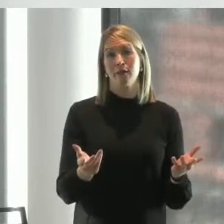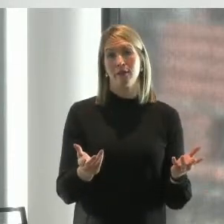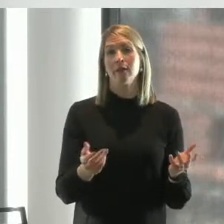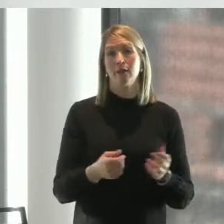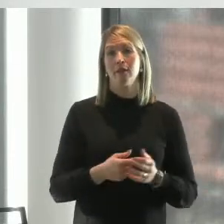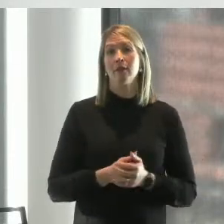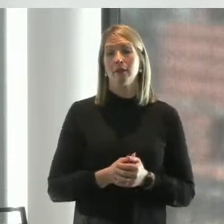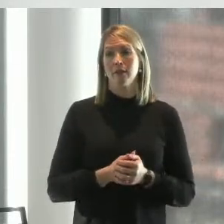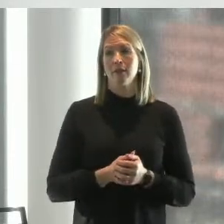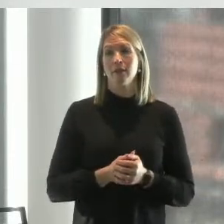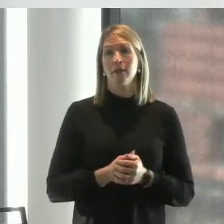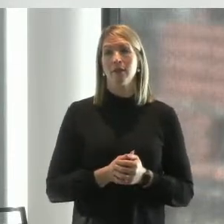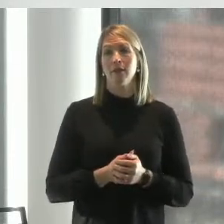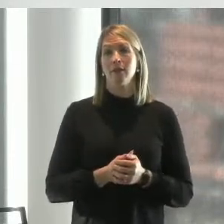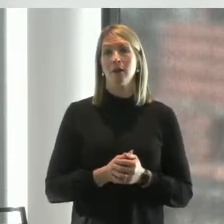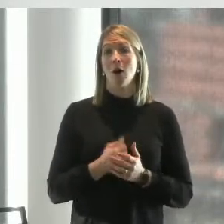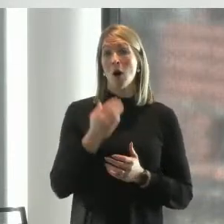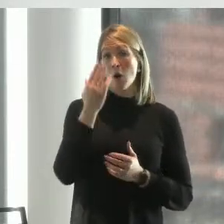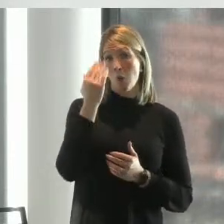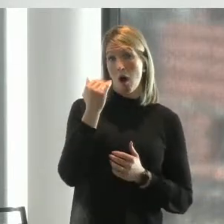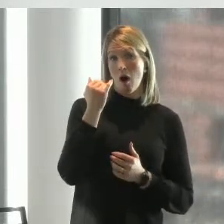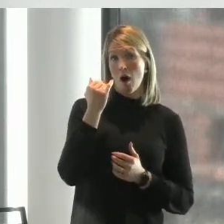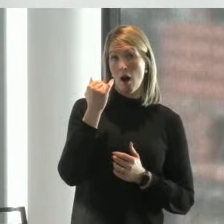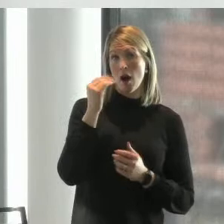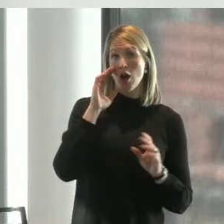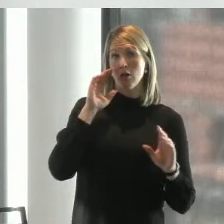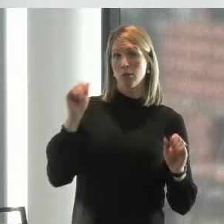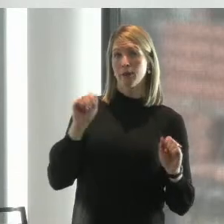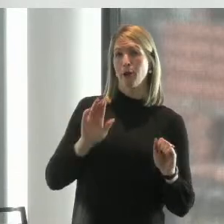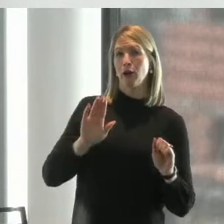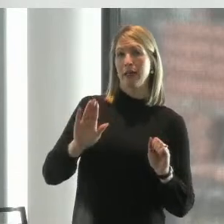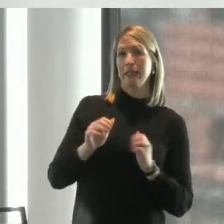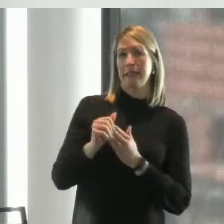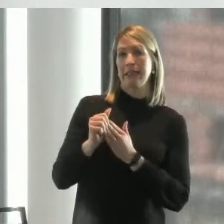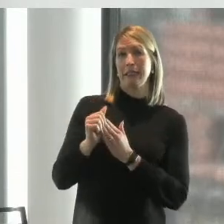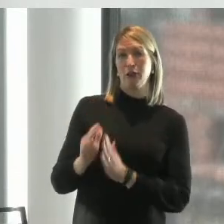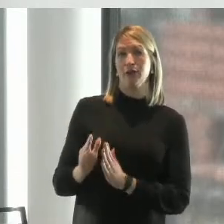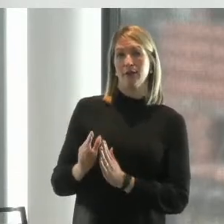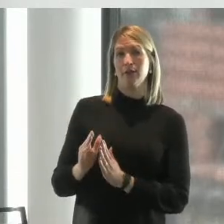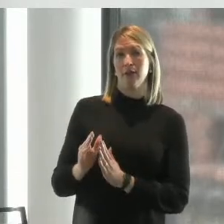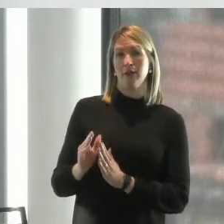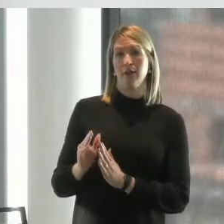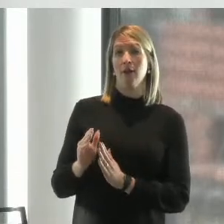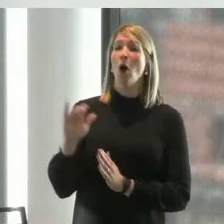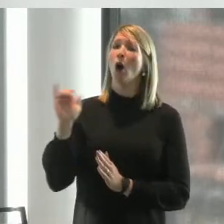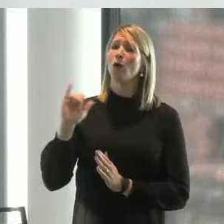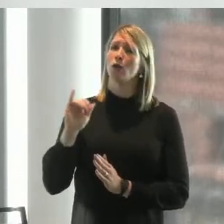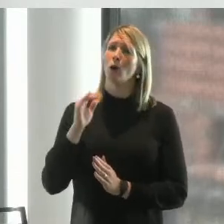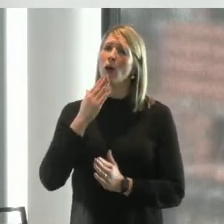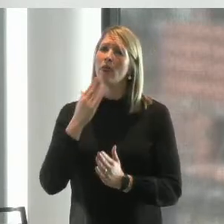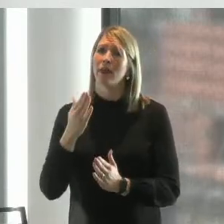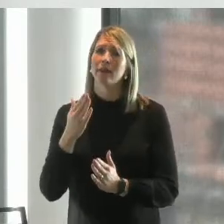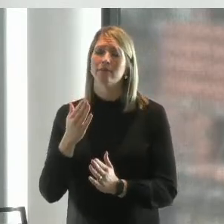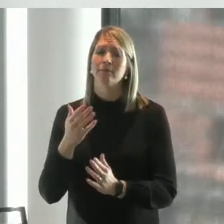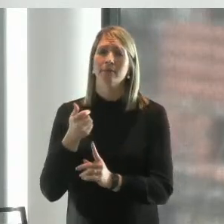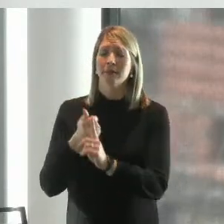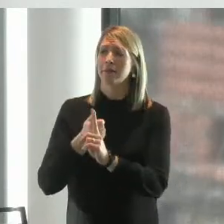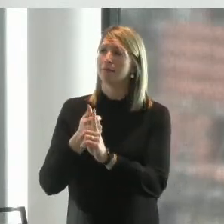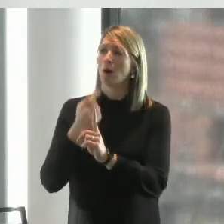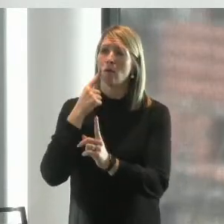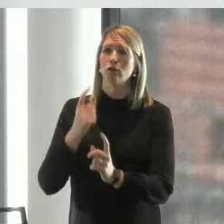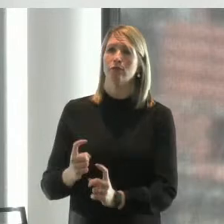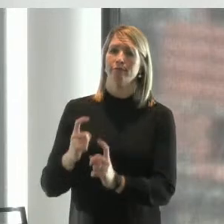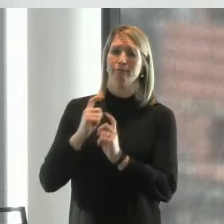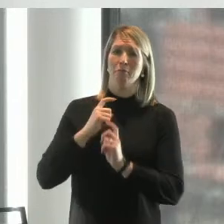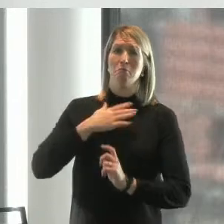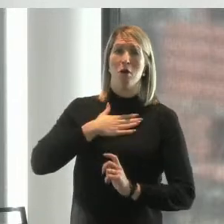it comes from leadership. And I want to thank the Premier for giving me a particular job, which I'm very,